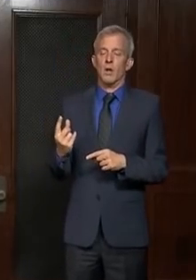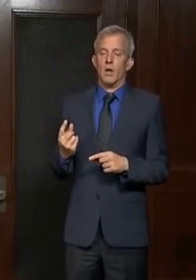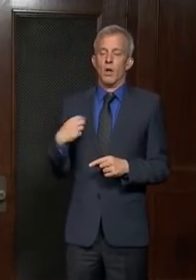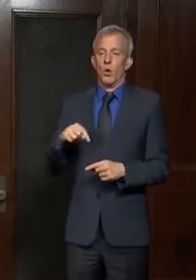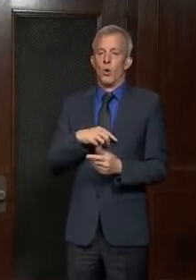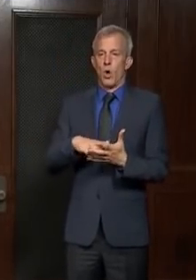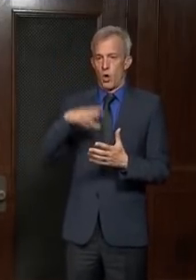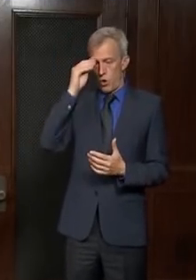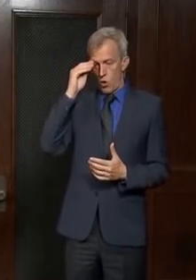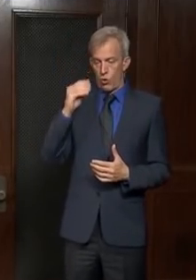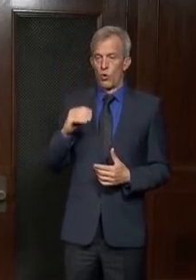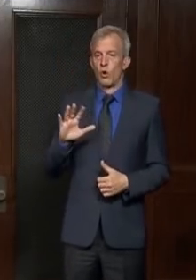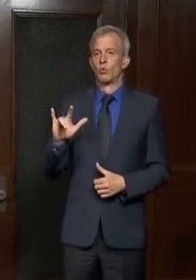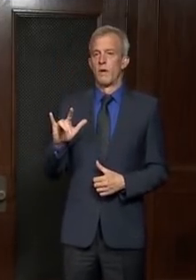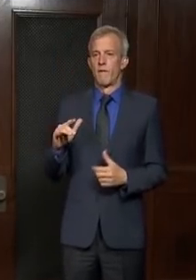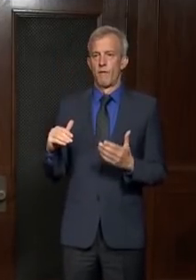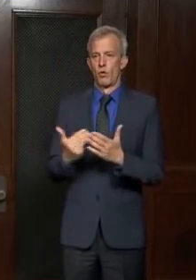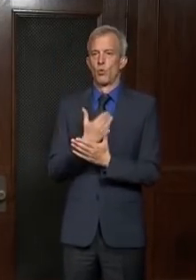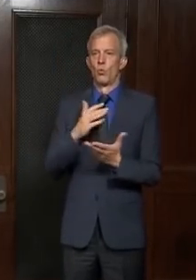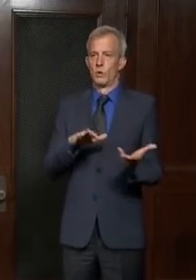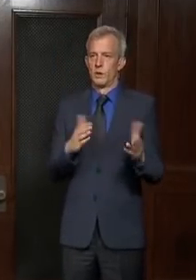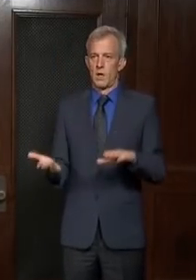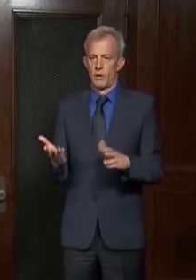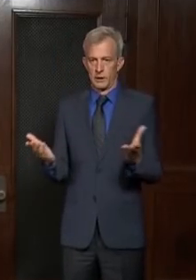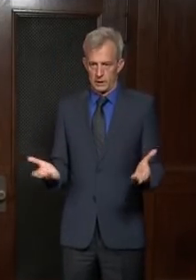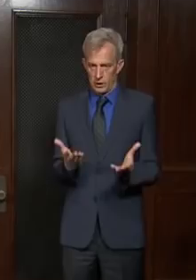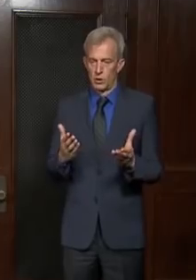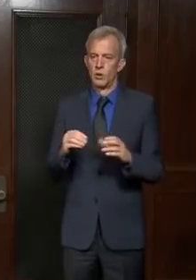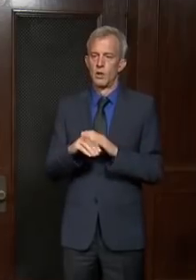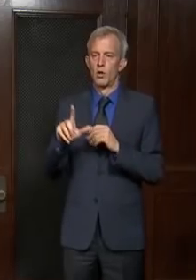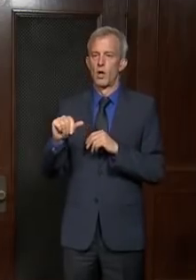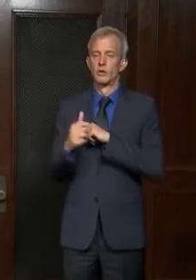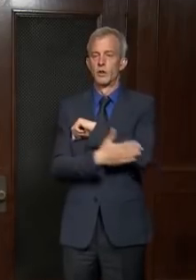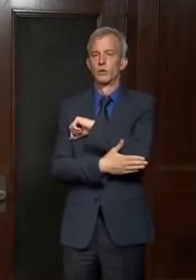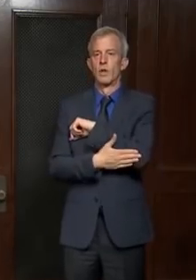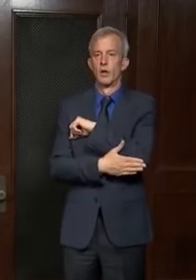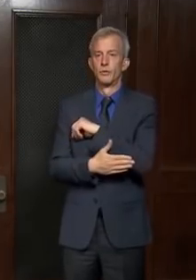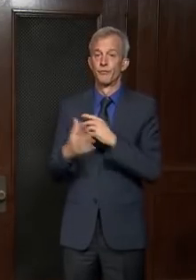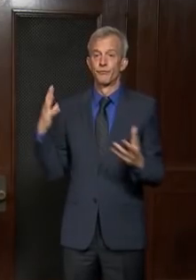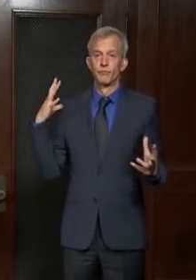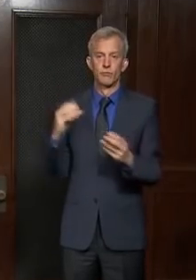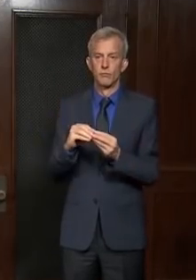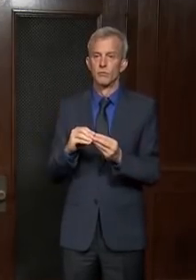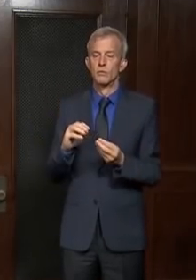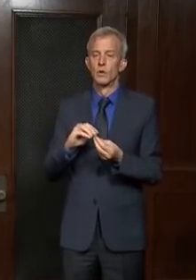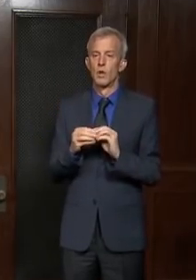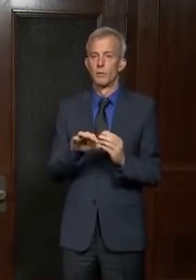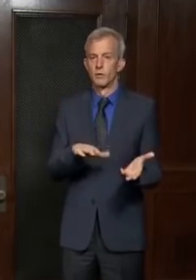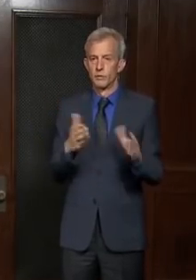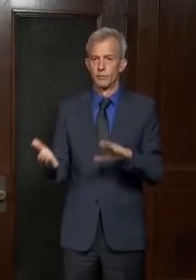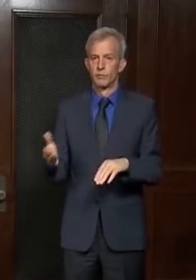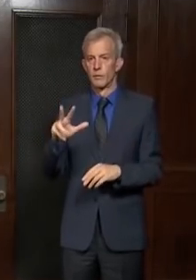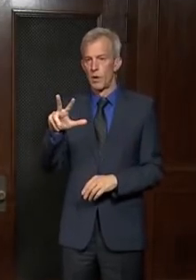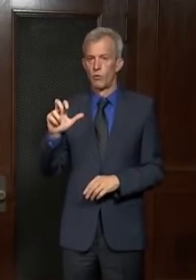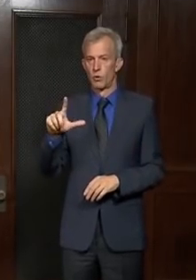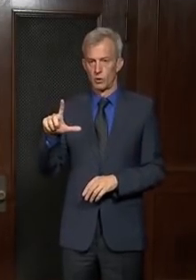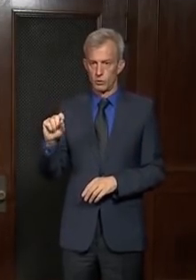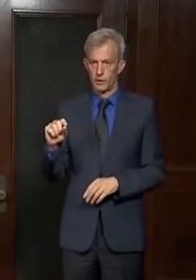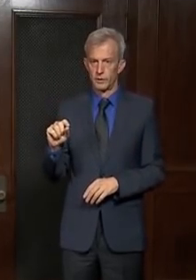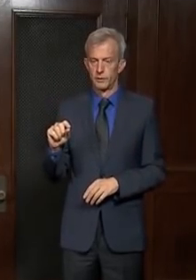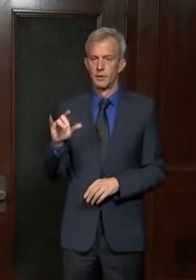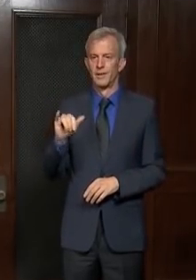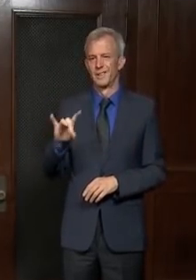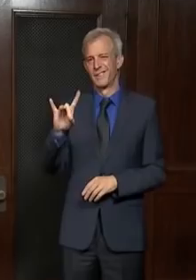of 25 new deaths here in Los Angeles County. That brings the total number of fallen to 320, and